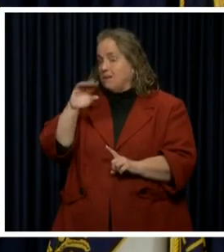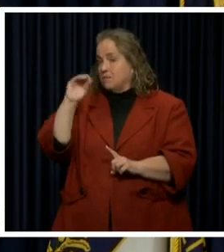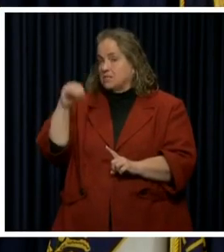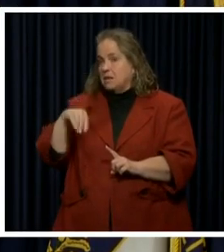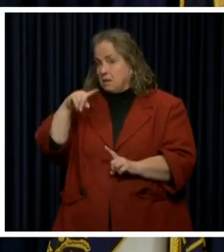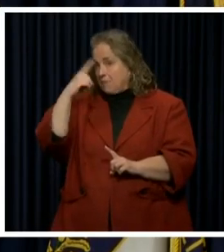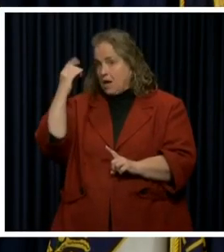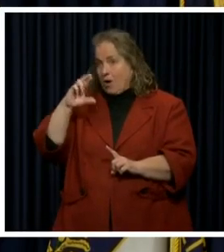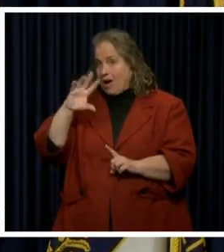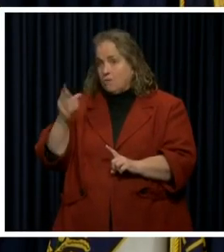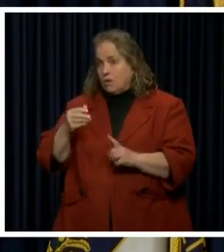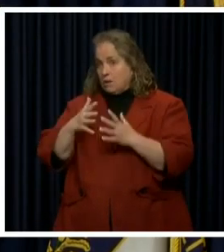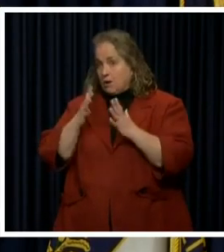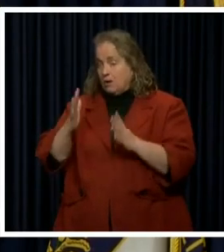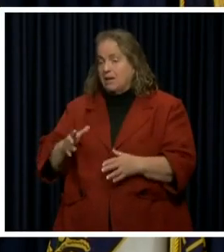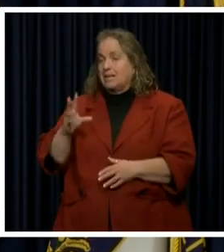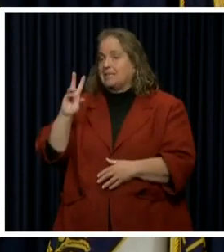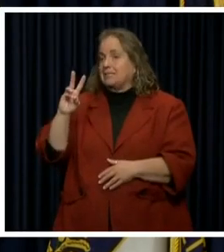14.15% black or African American,